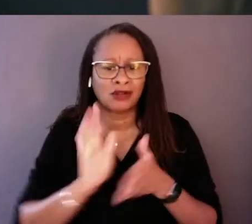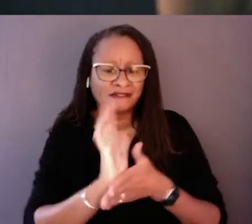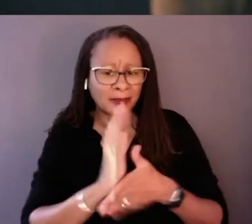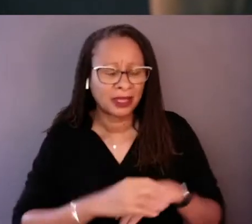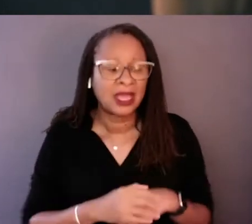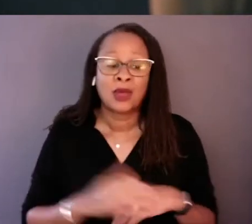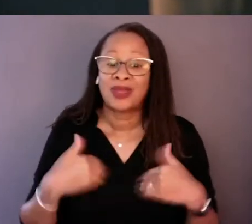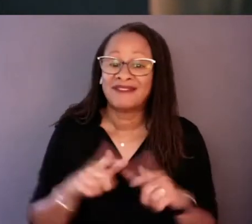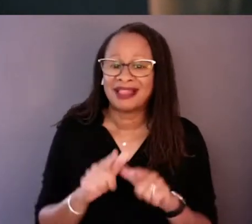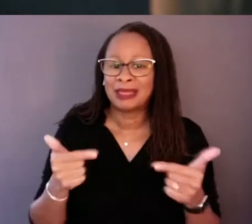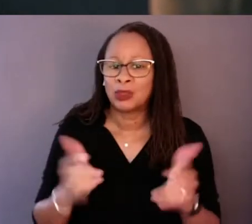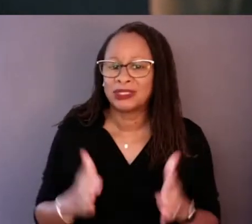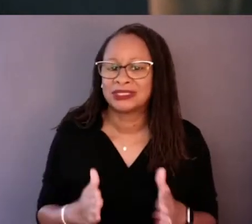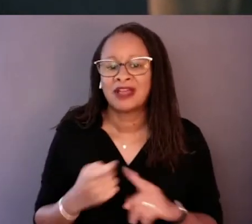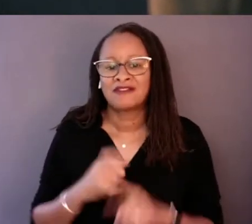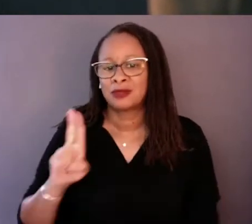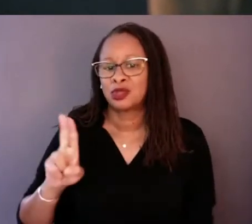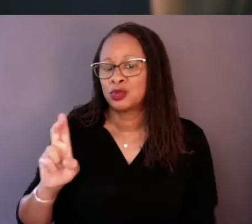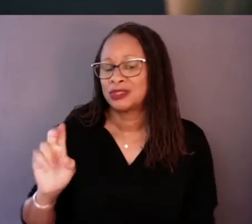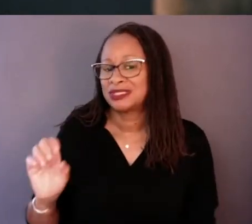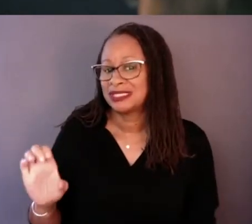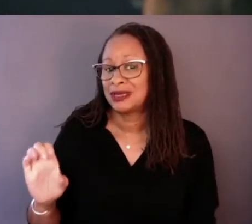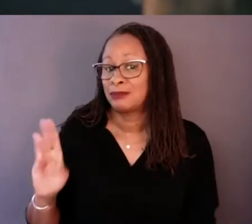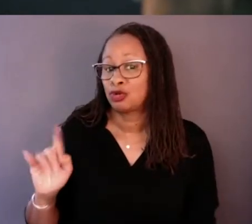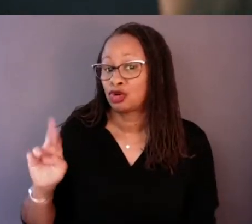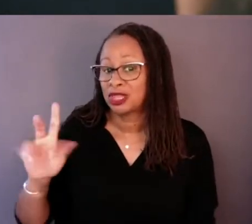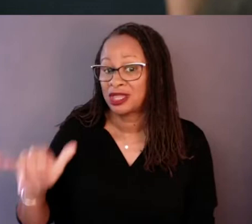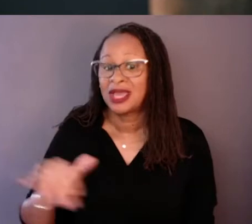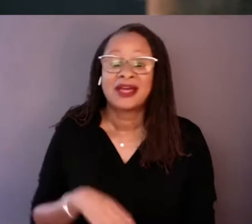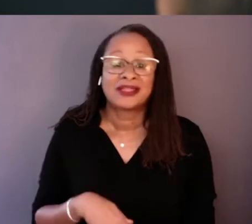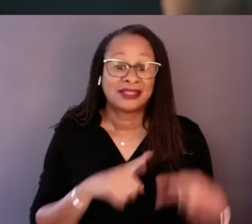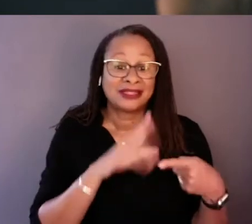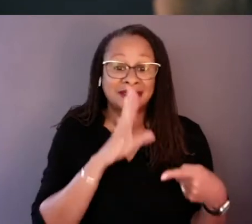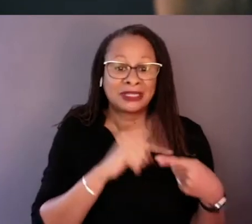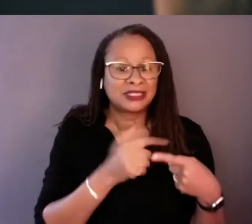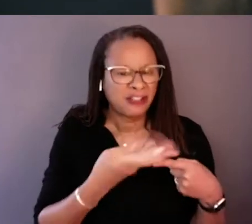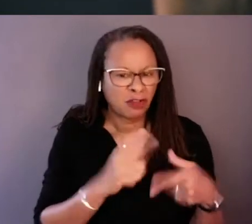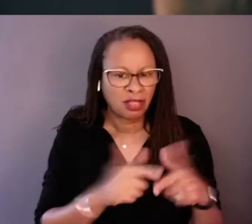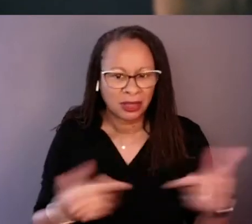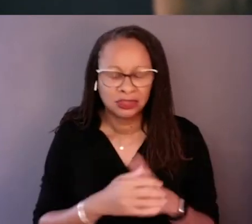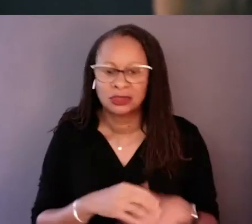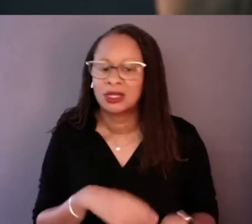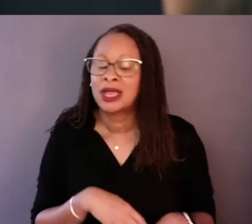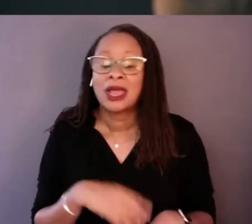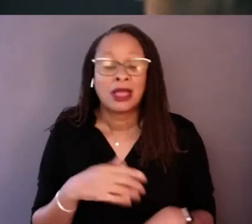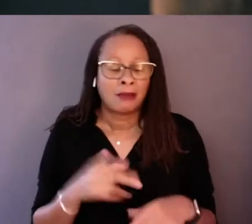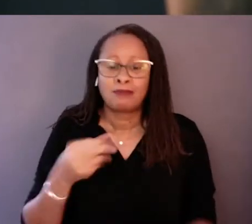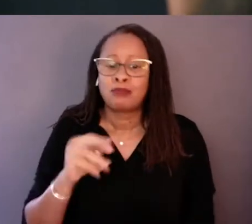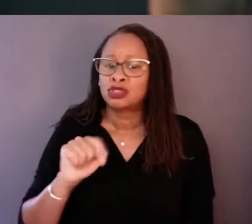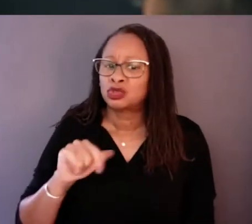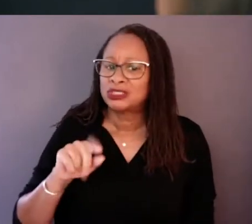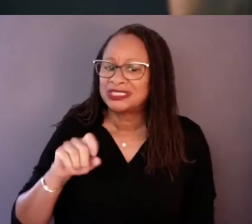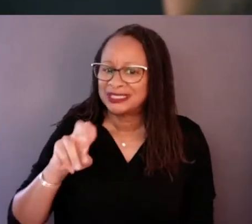Berkeley. And the Uruwau speak Portuguese, but they also speak Tupi Kawahiva. And especially the elders don't speak much Portuguese. This is an endangered